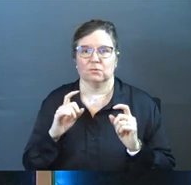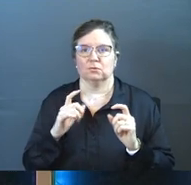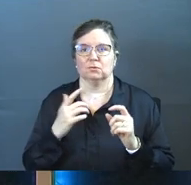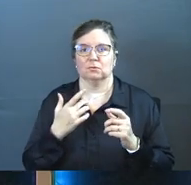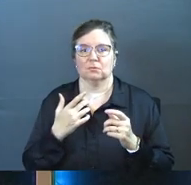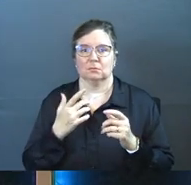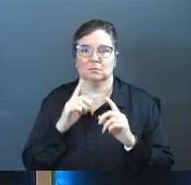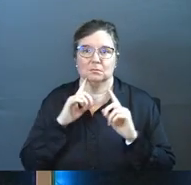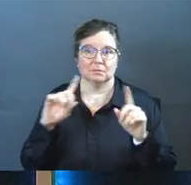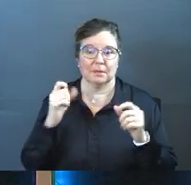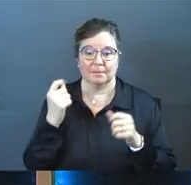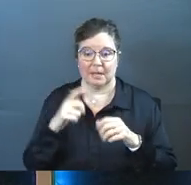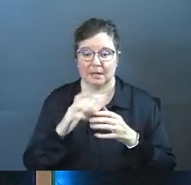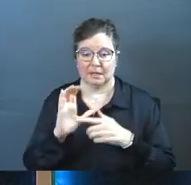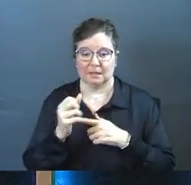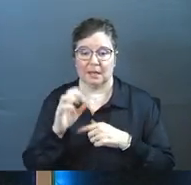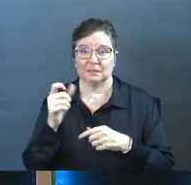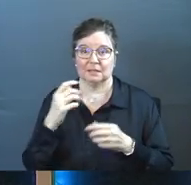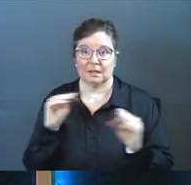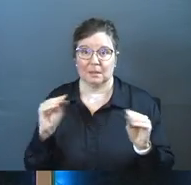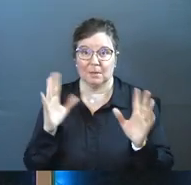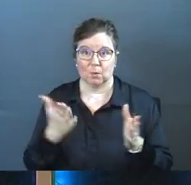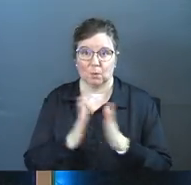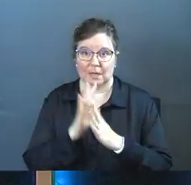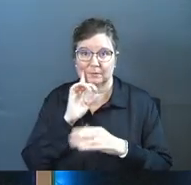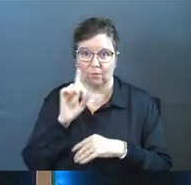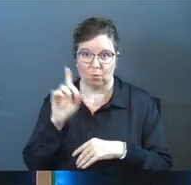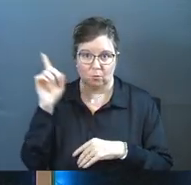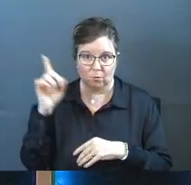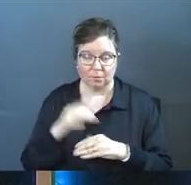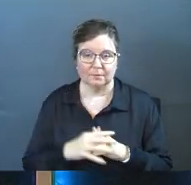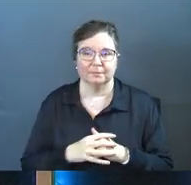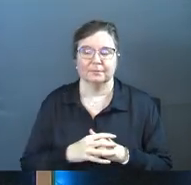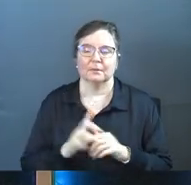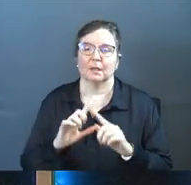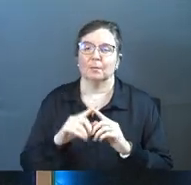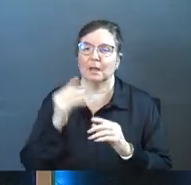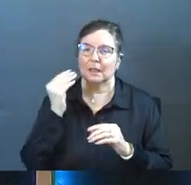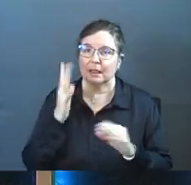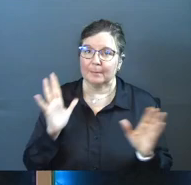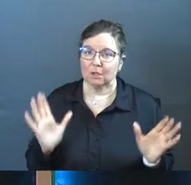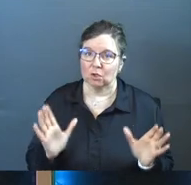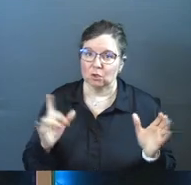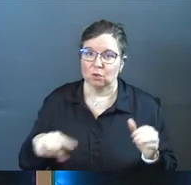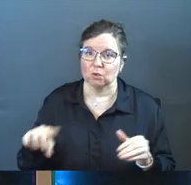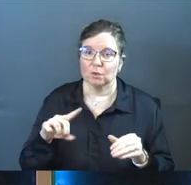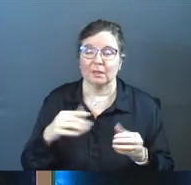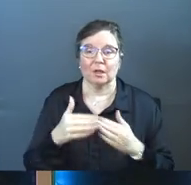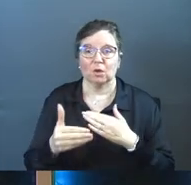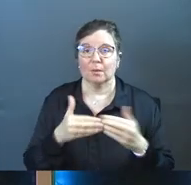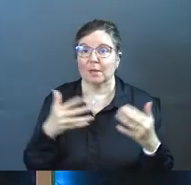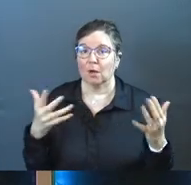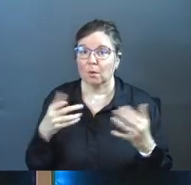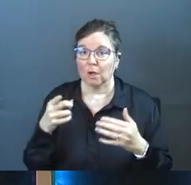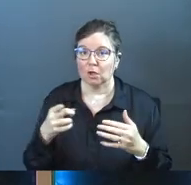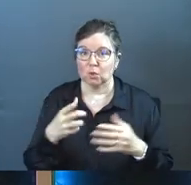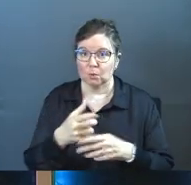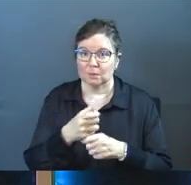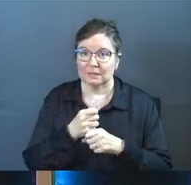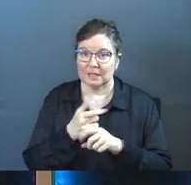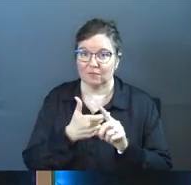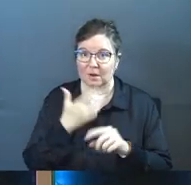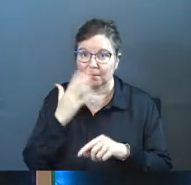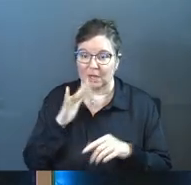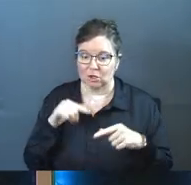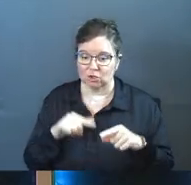us, in many cases, the miracles that we were asking him for. But let me just encourage you that no matter what you received